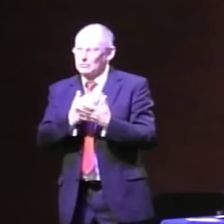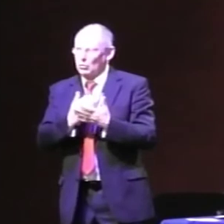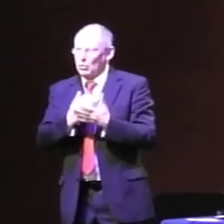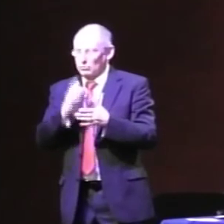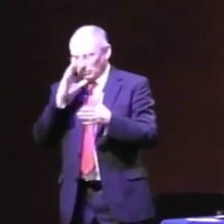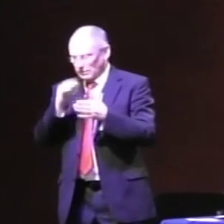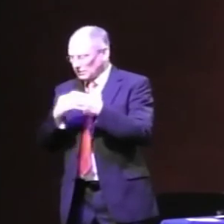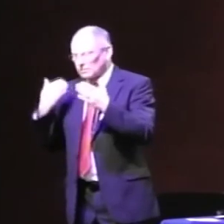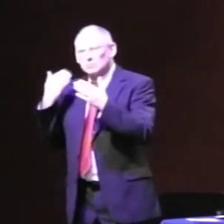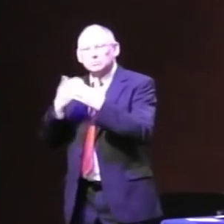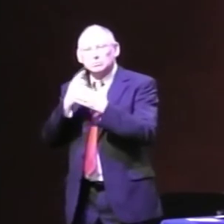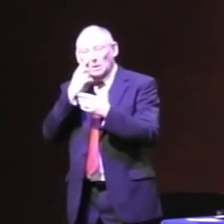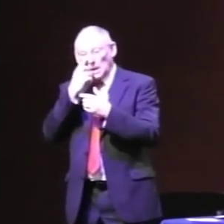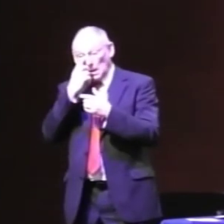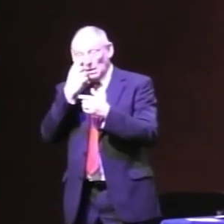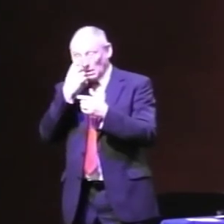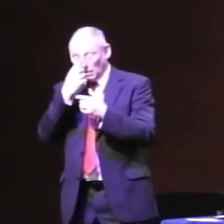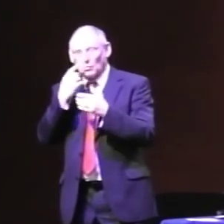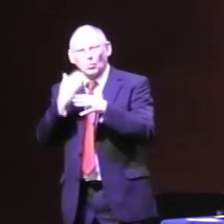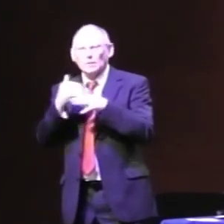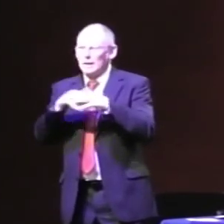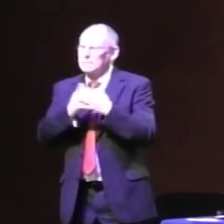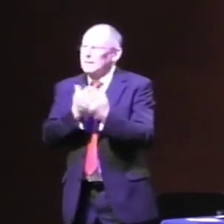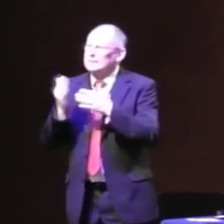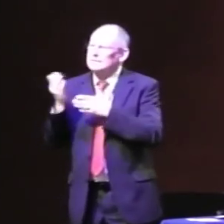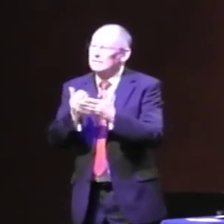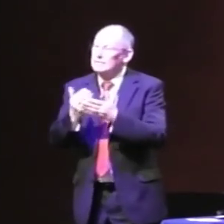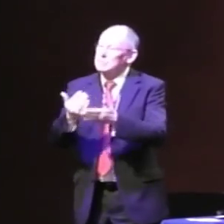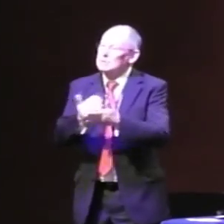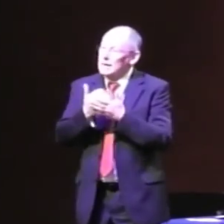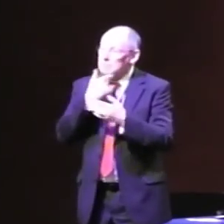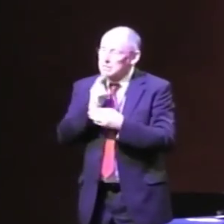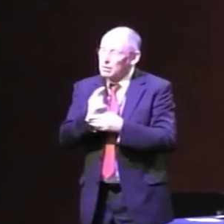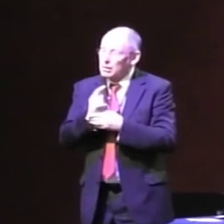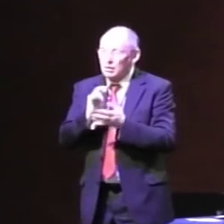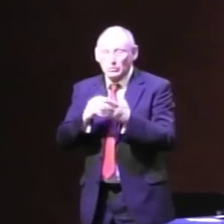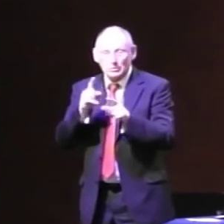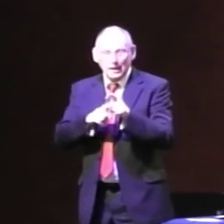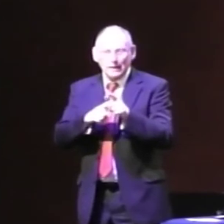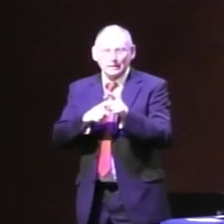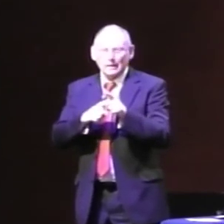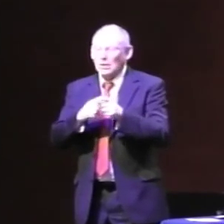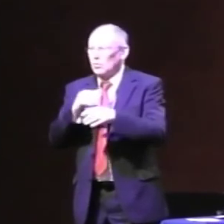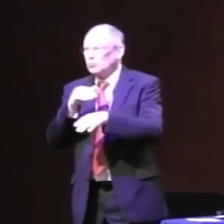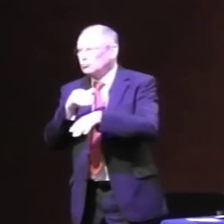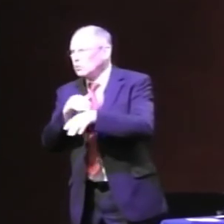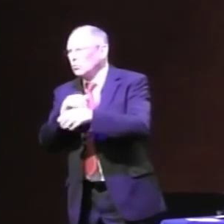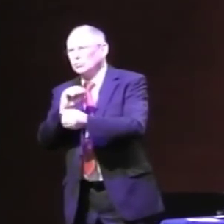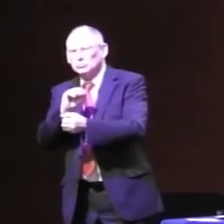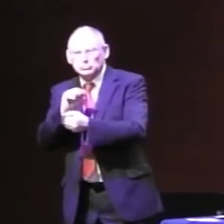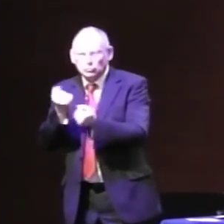of working directly in the many services that protect people and society in the criminal justice and national security